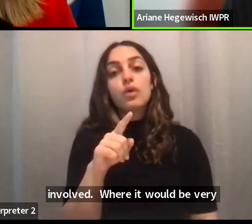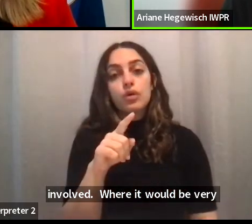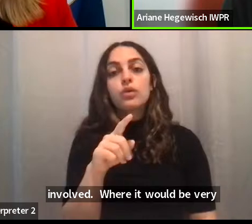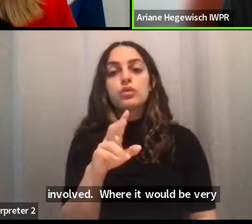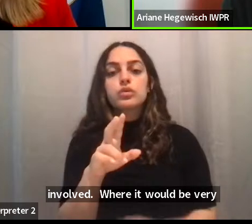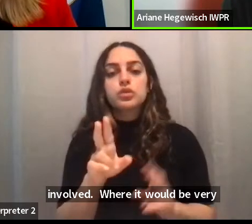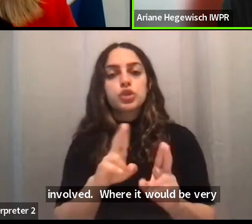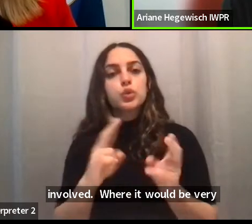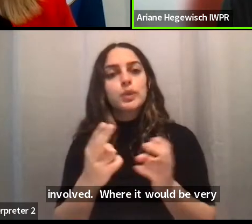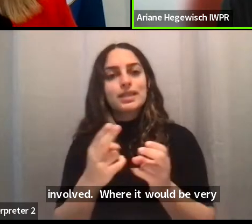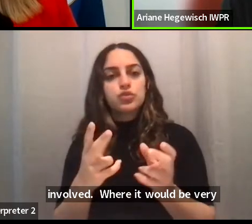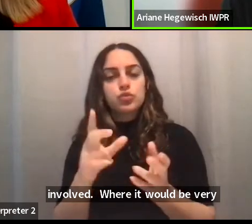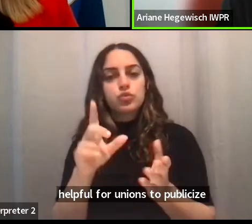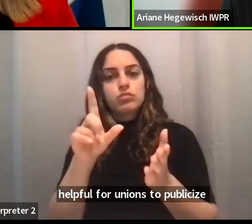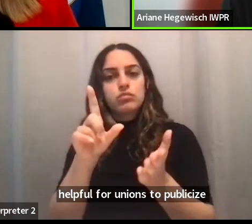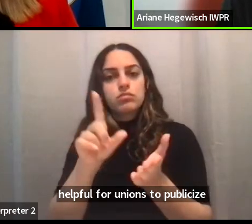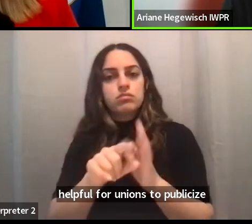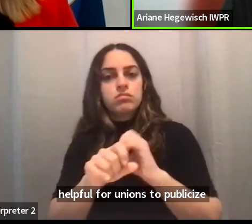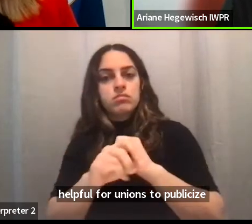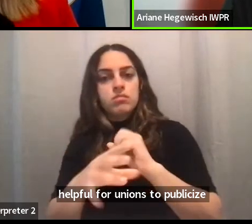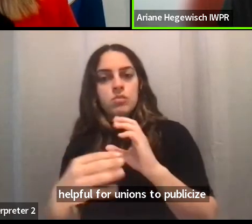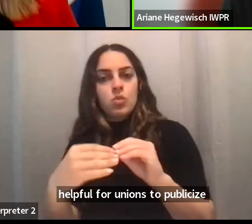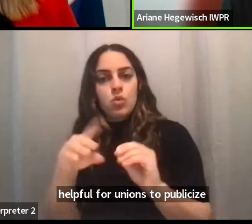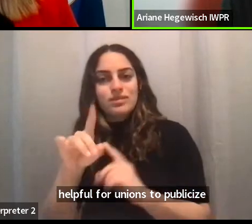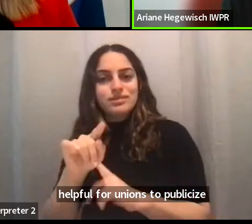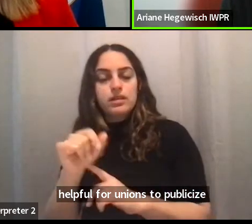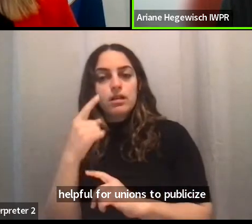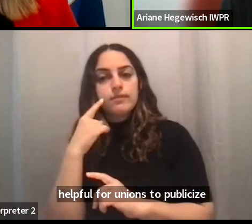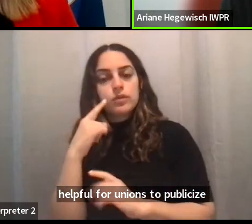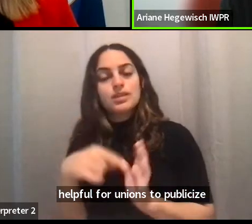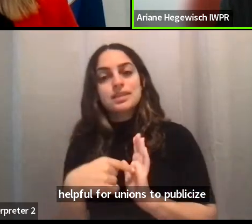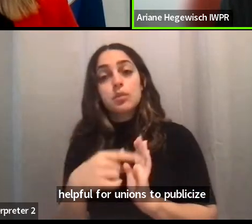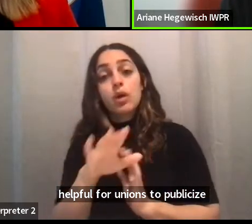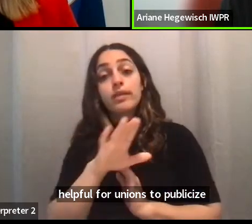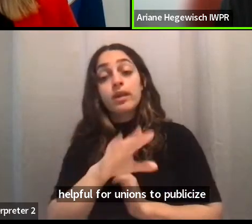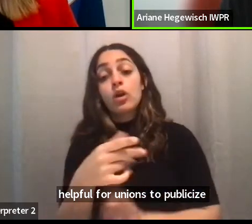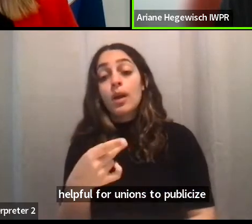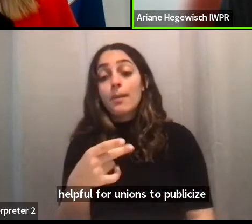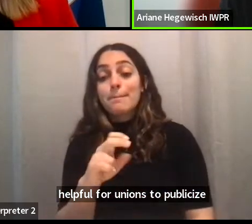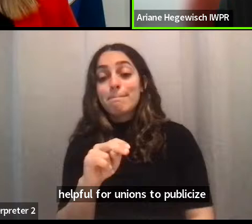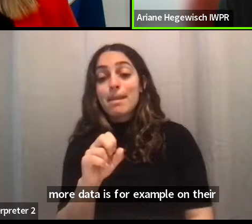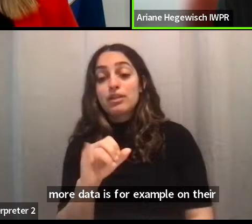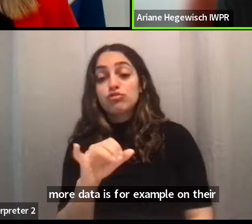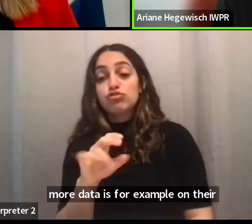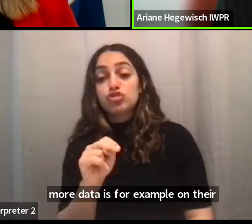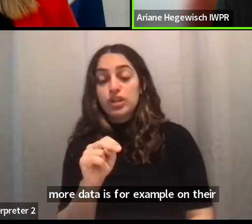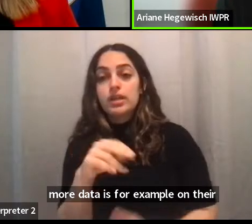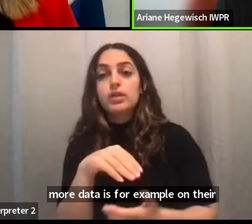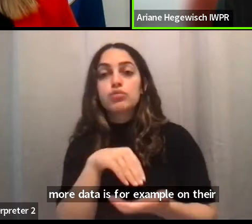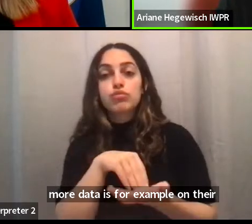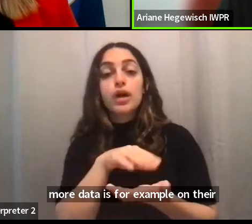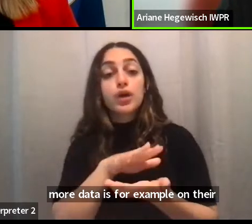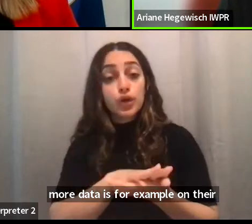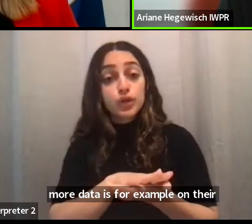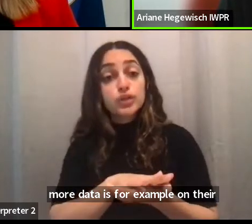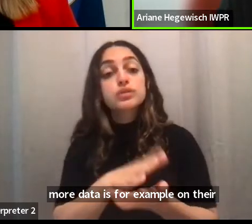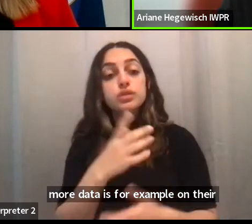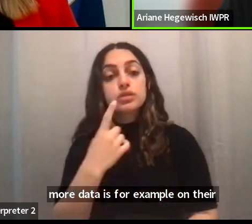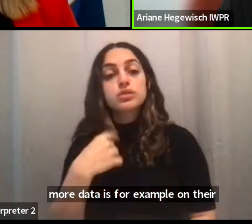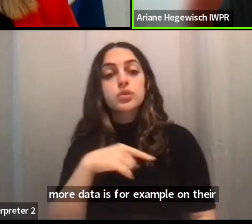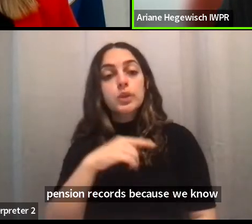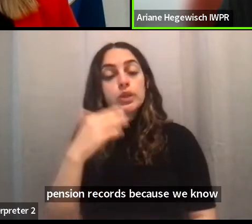more data is for example on their pension records because we know that they have